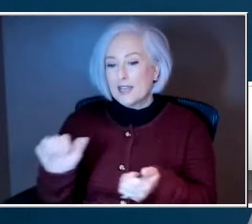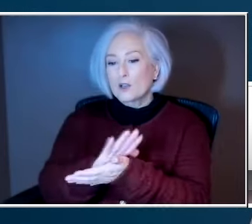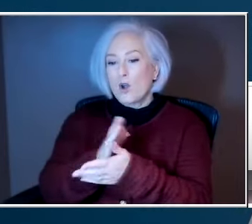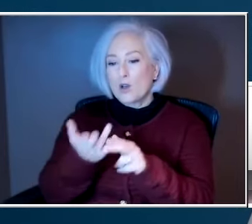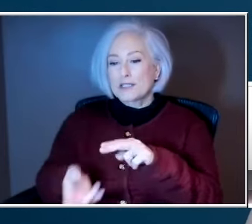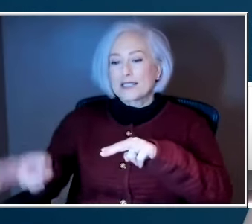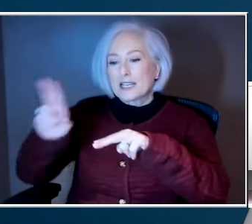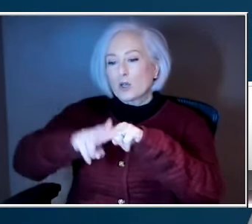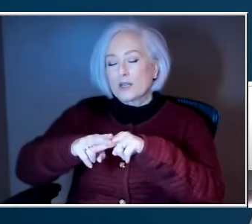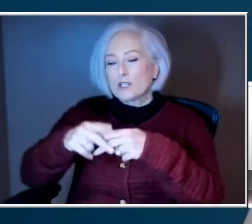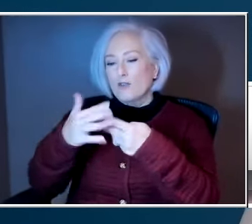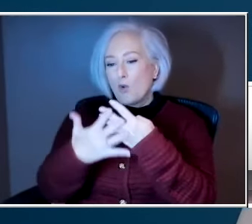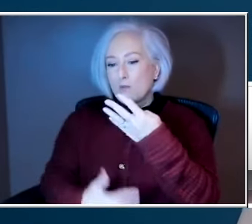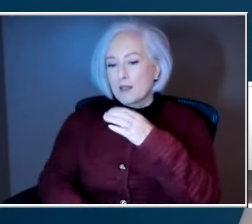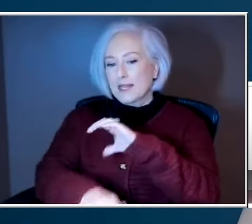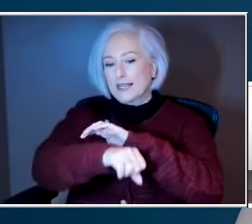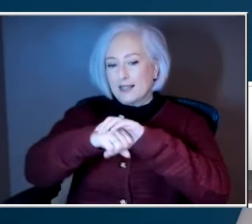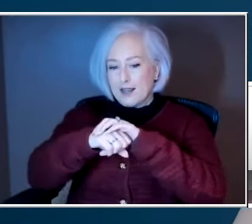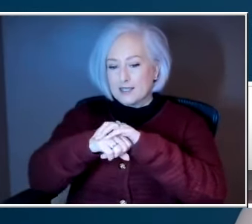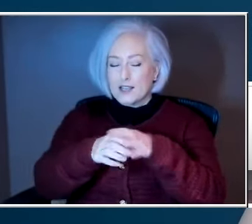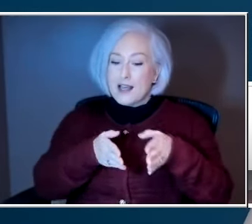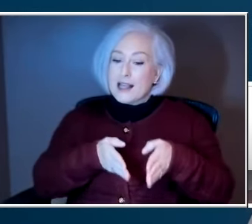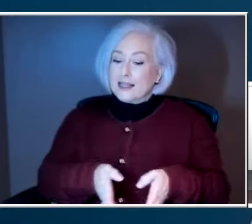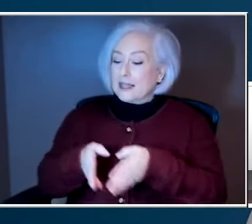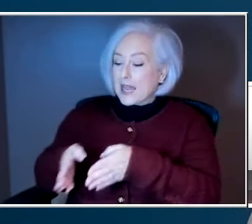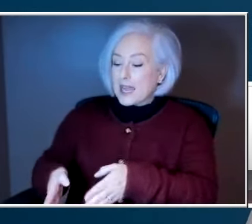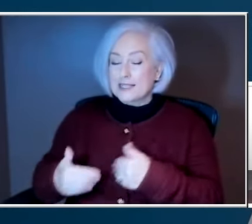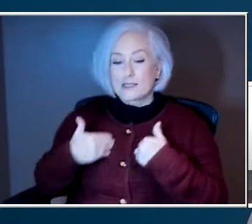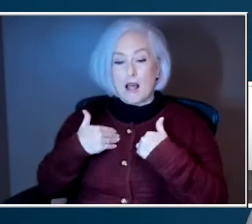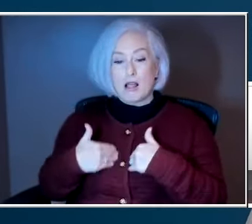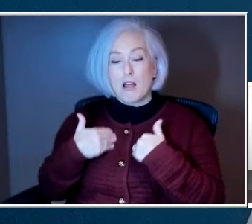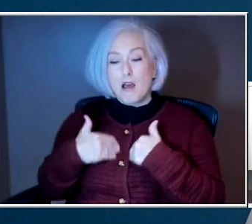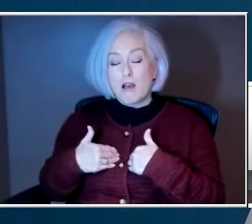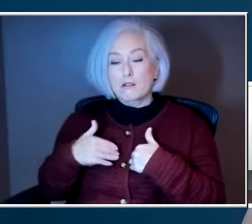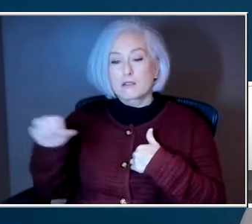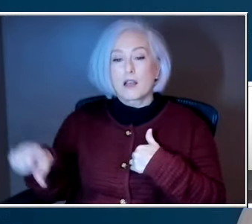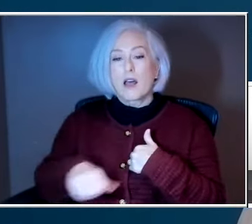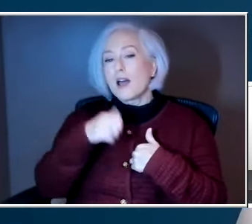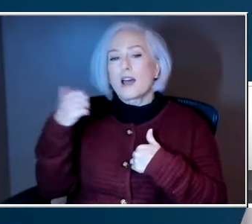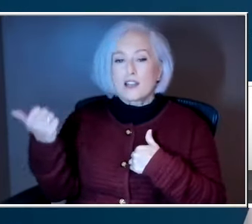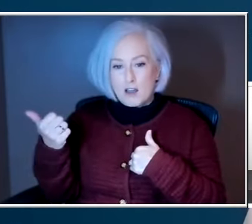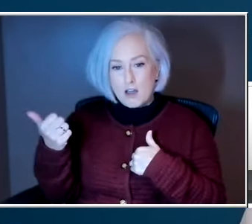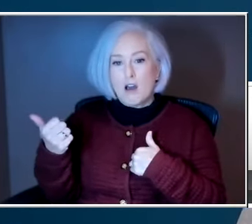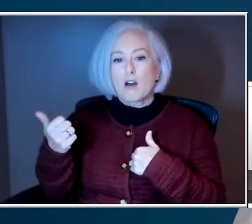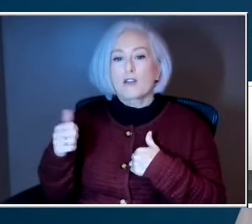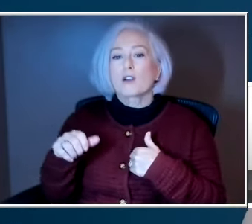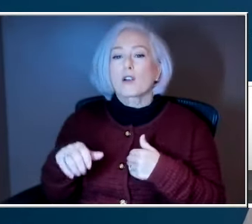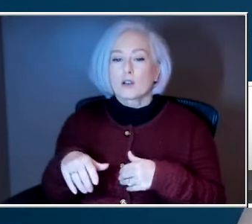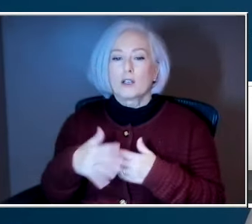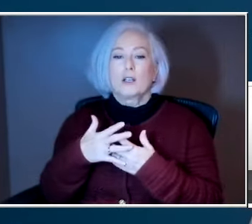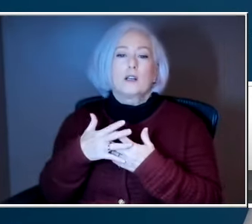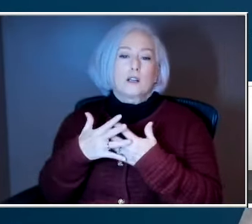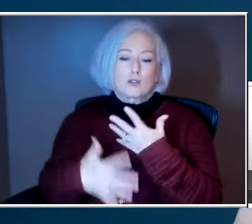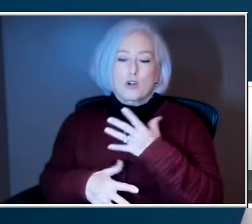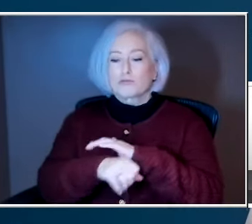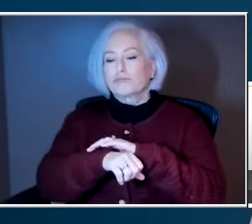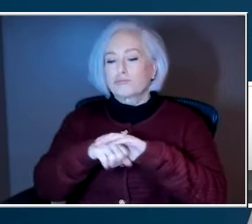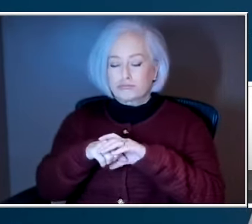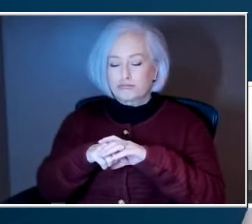blood clots in your legs, blood clots in your lungs, but also other thromboembolic events such as stroke and heart attack. So we